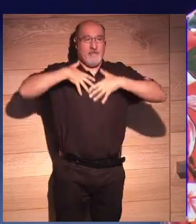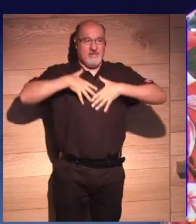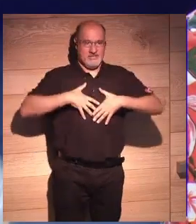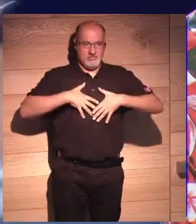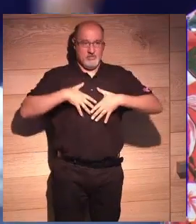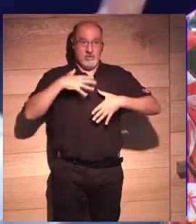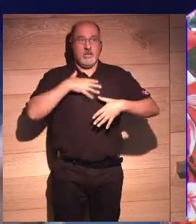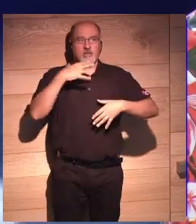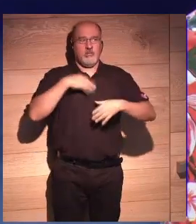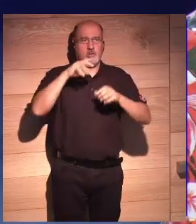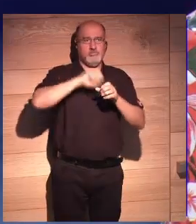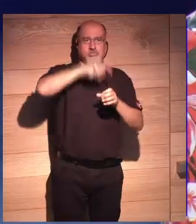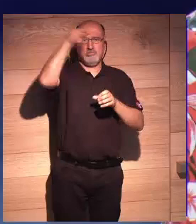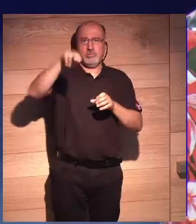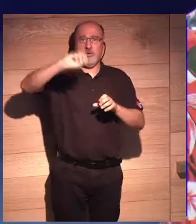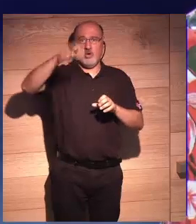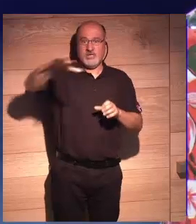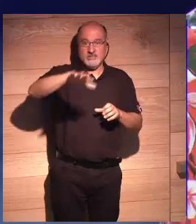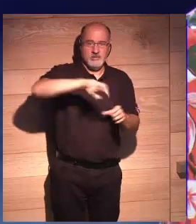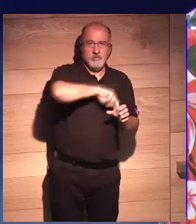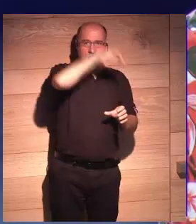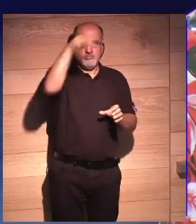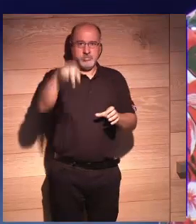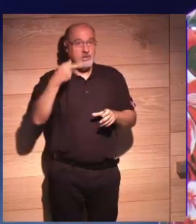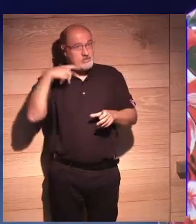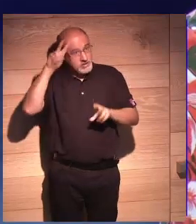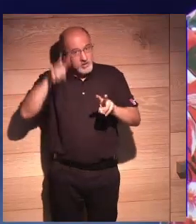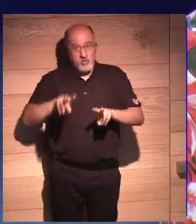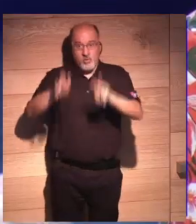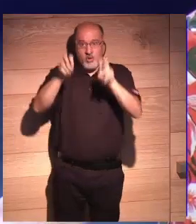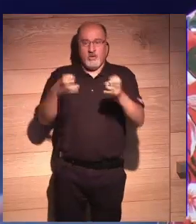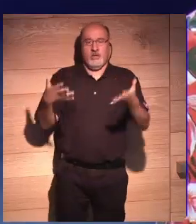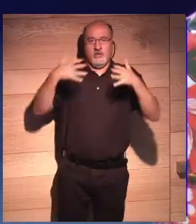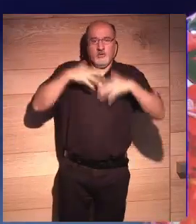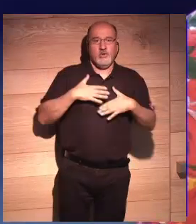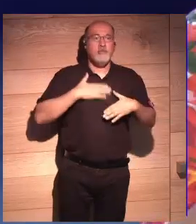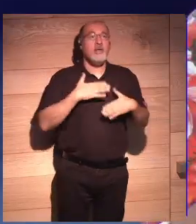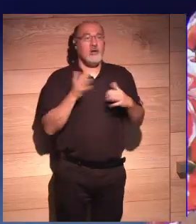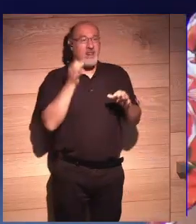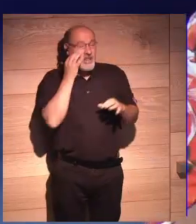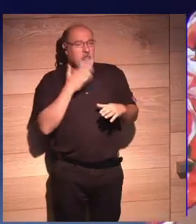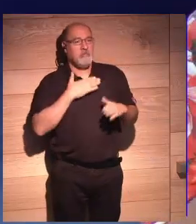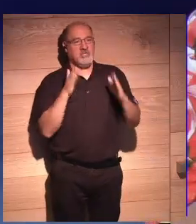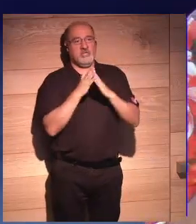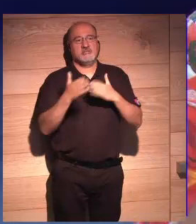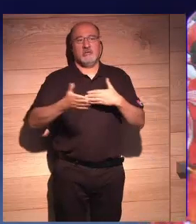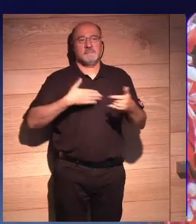it's good that it is immersive, that you can really travel somewhere, that you can live experiences from your